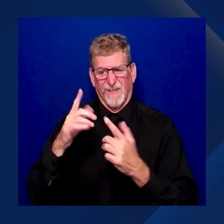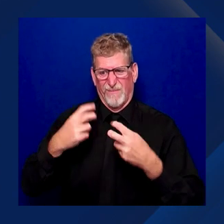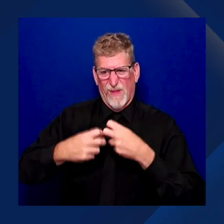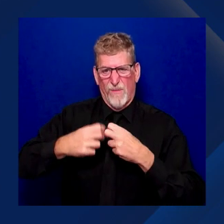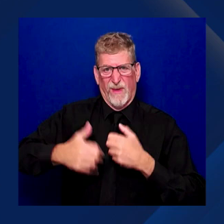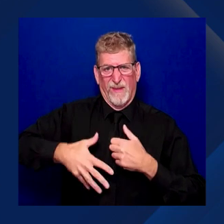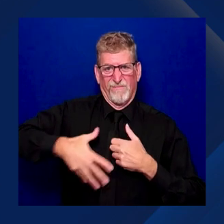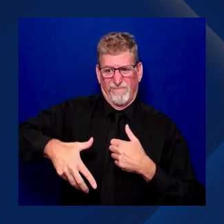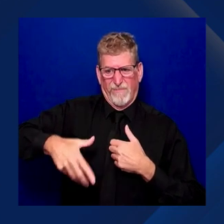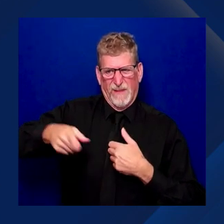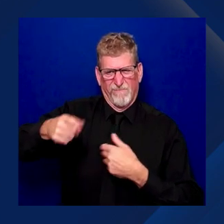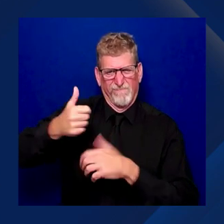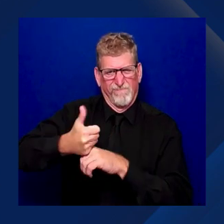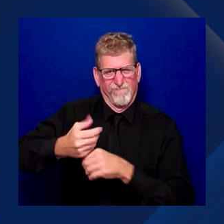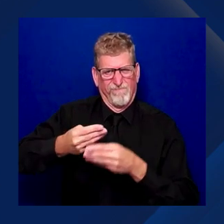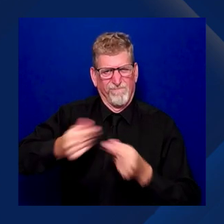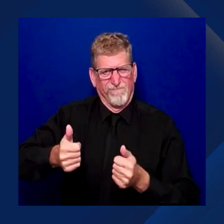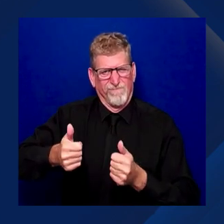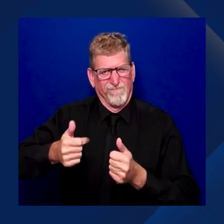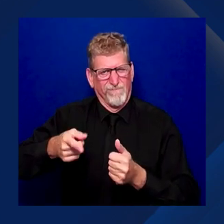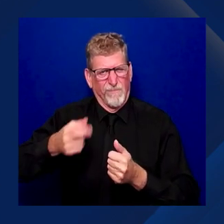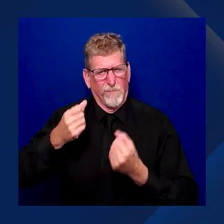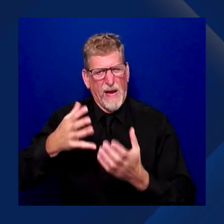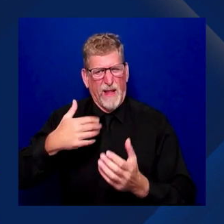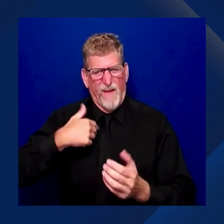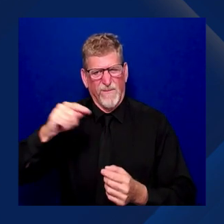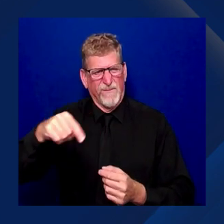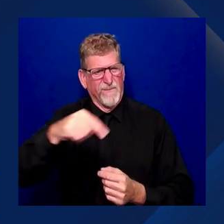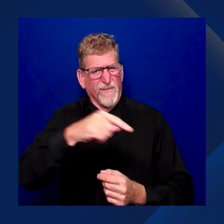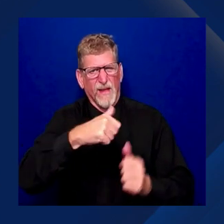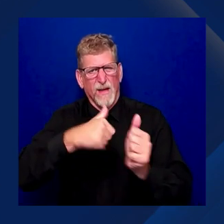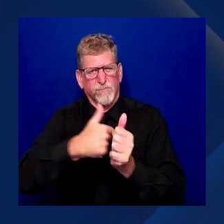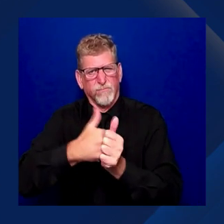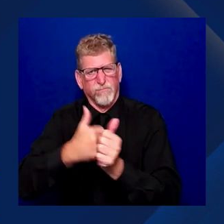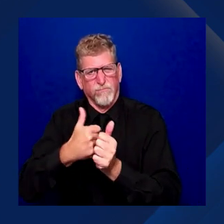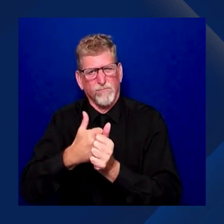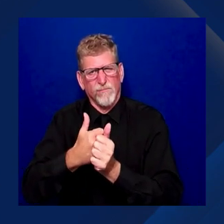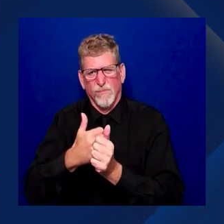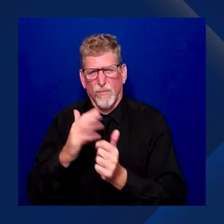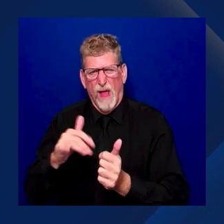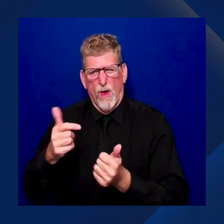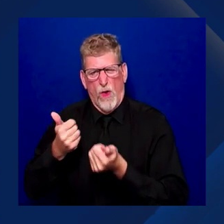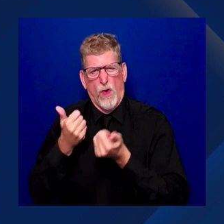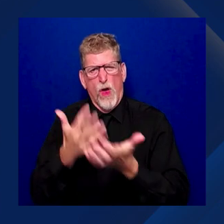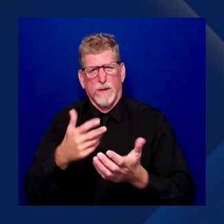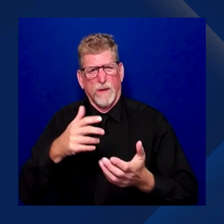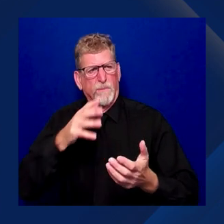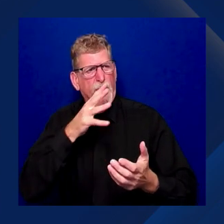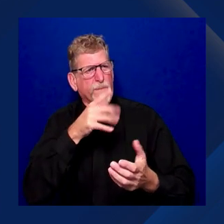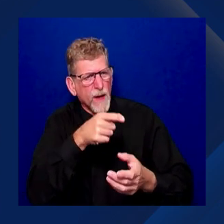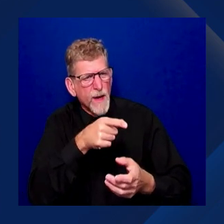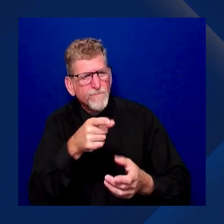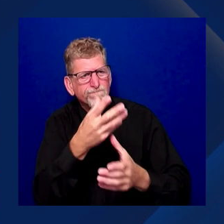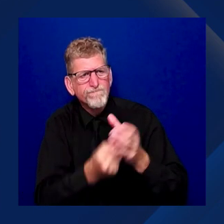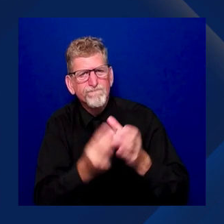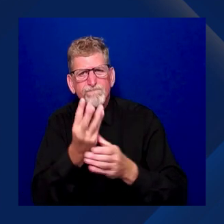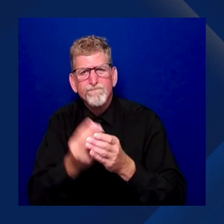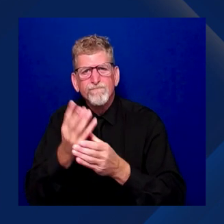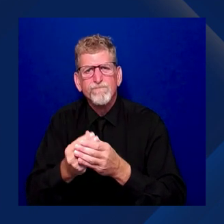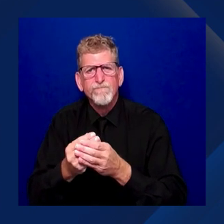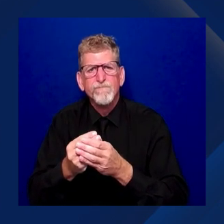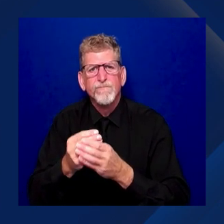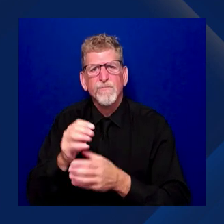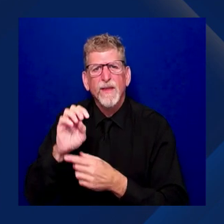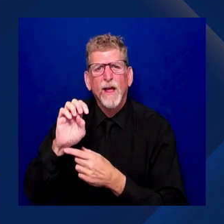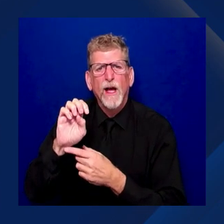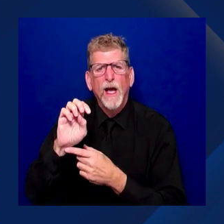that contribute to maternal mortality, uterine fibroids. And this is especially of concern for Black women, who